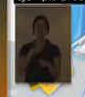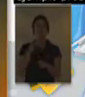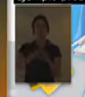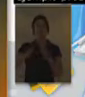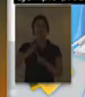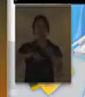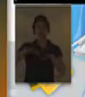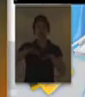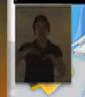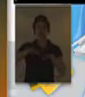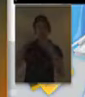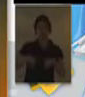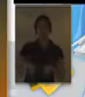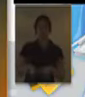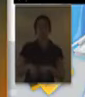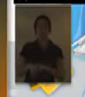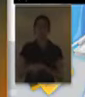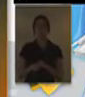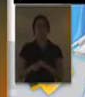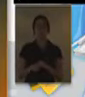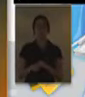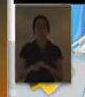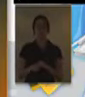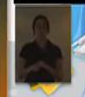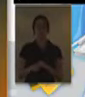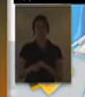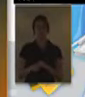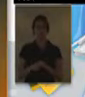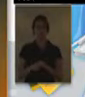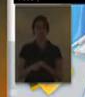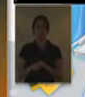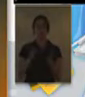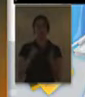in the fine motor skills.